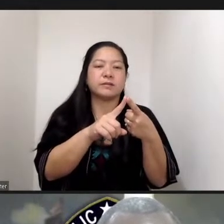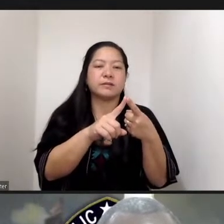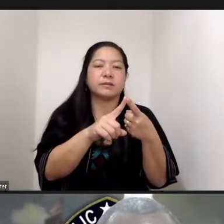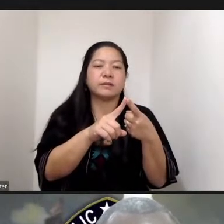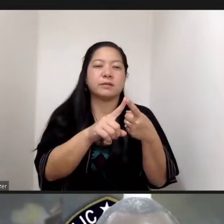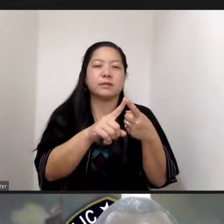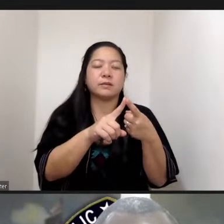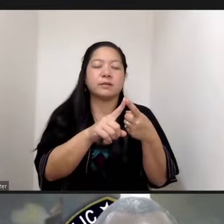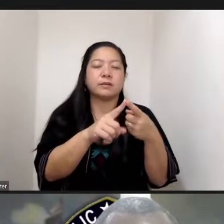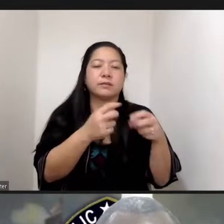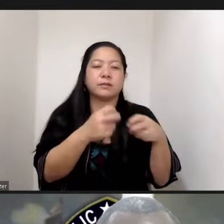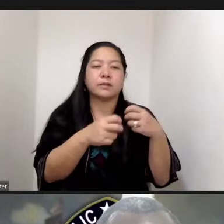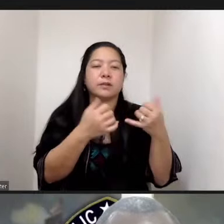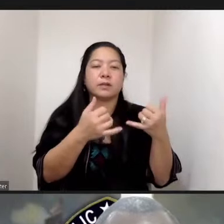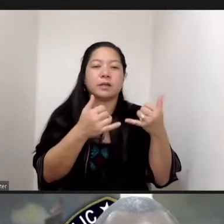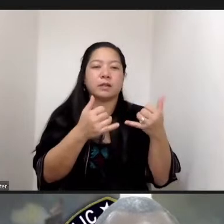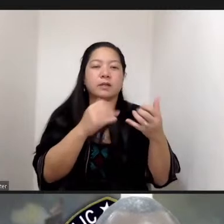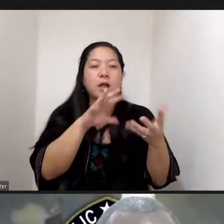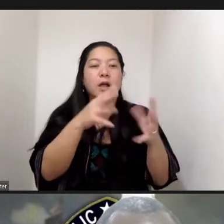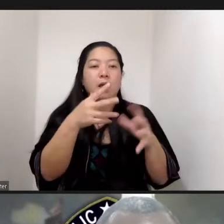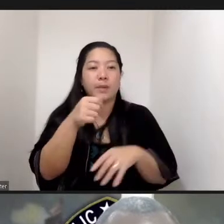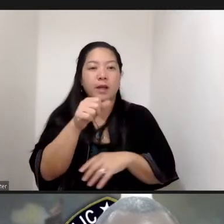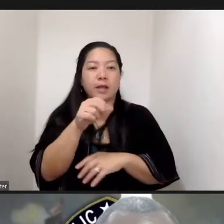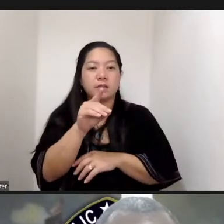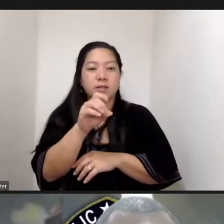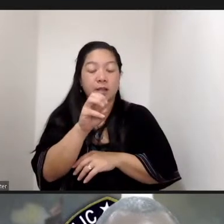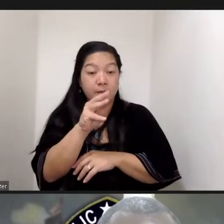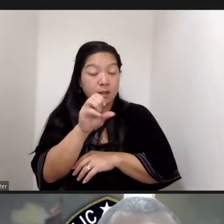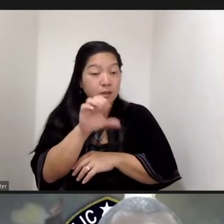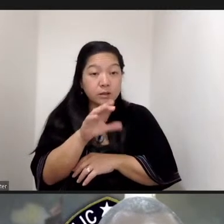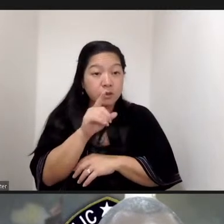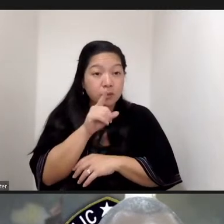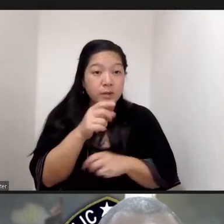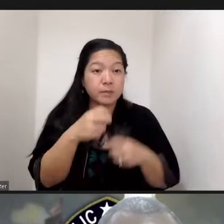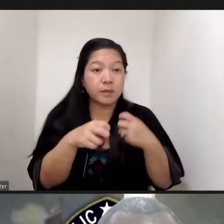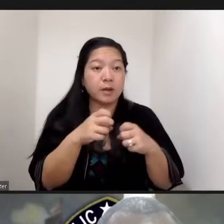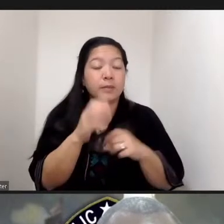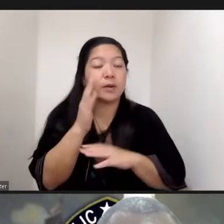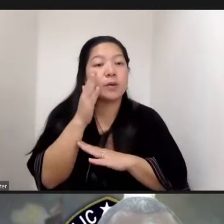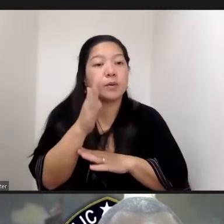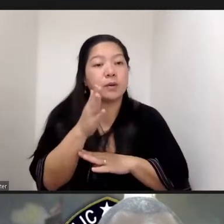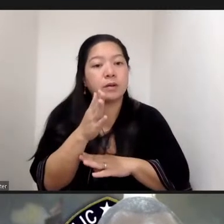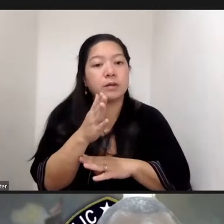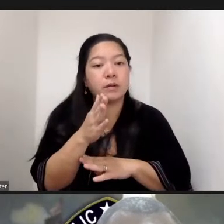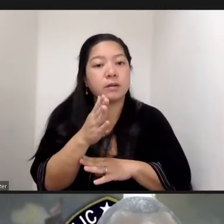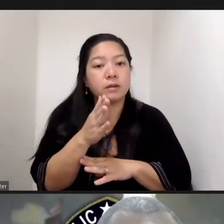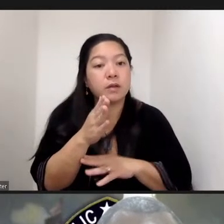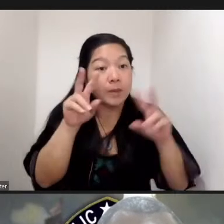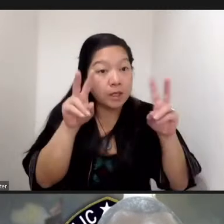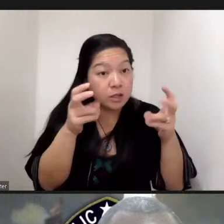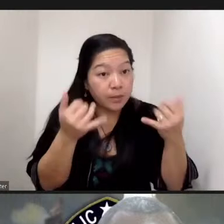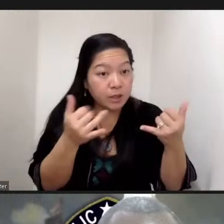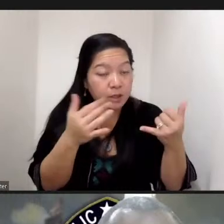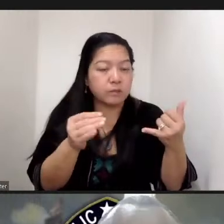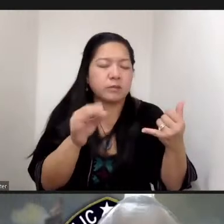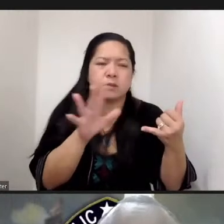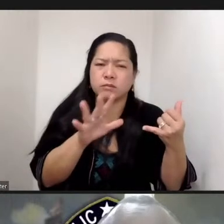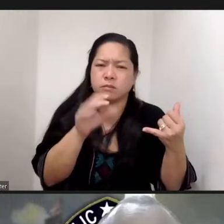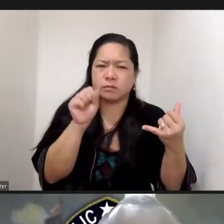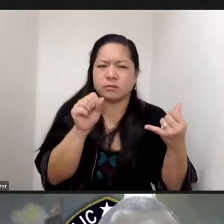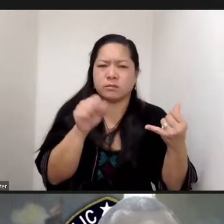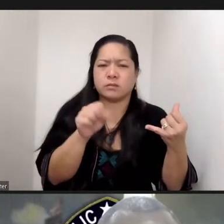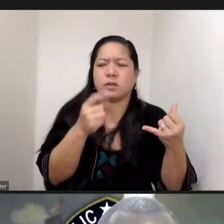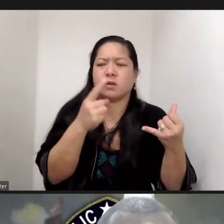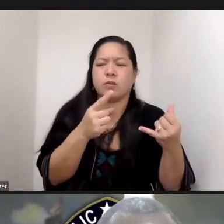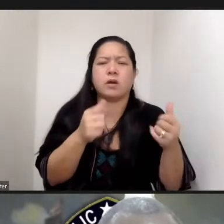the issue of the pandemic, yes, is going to be a topic. Absolutely. What have we